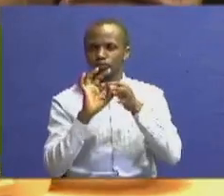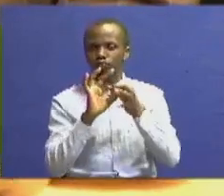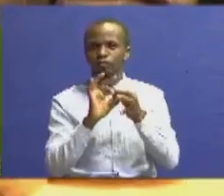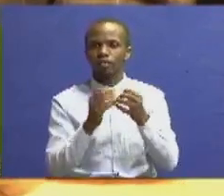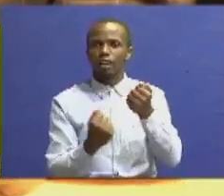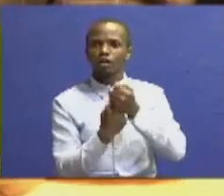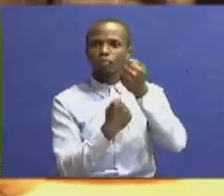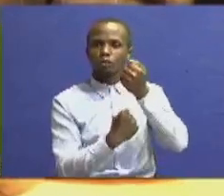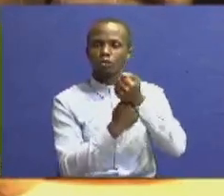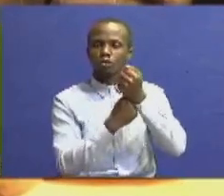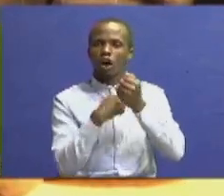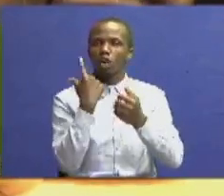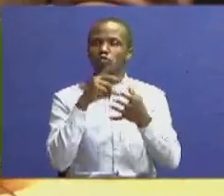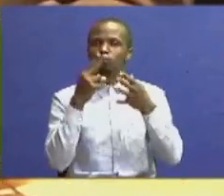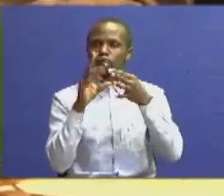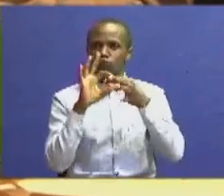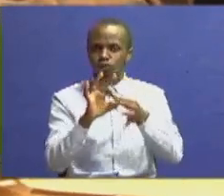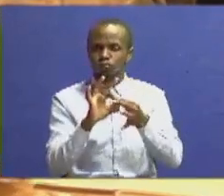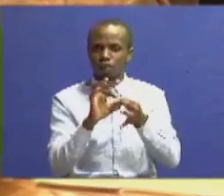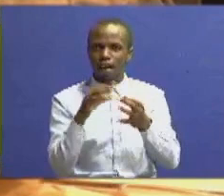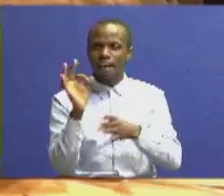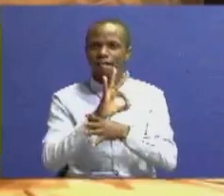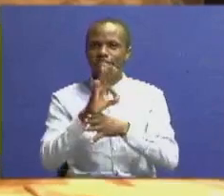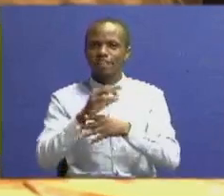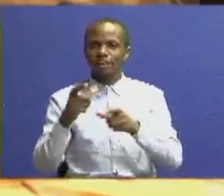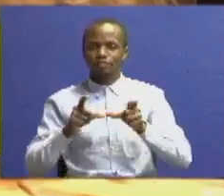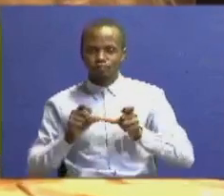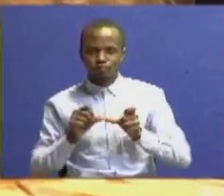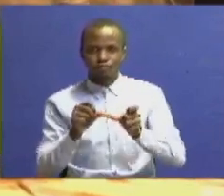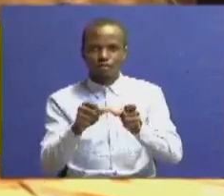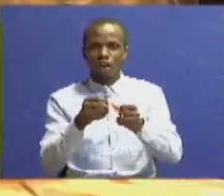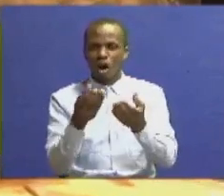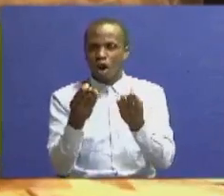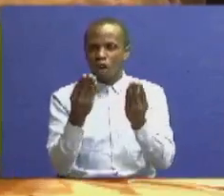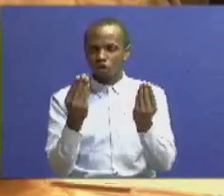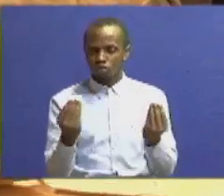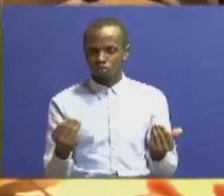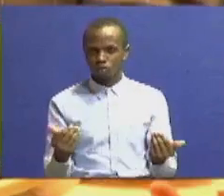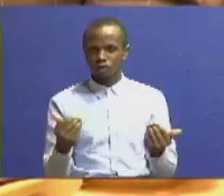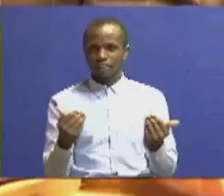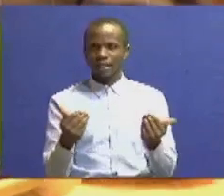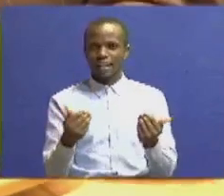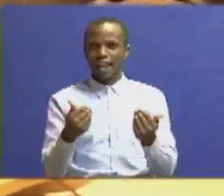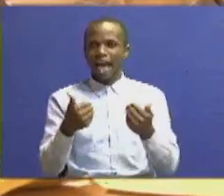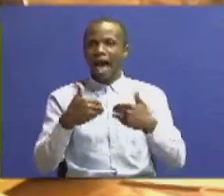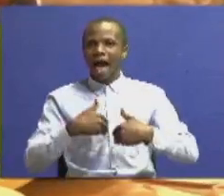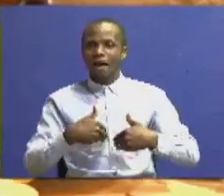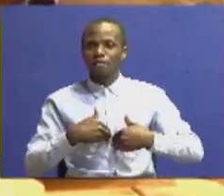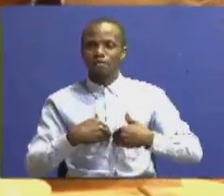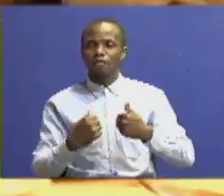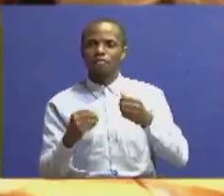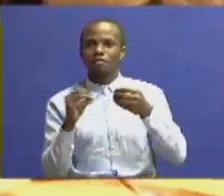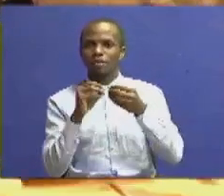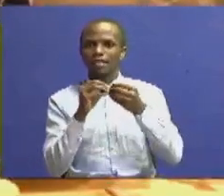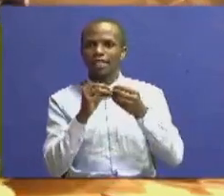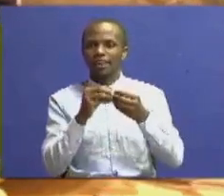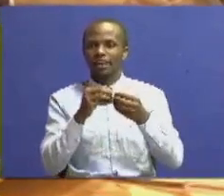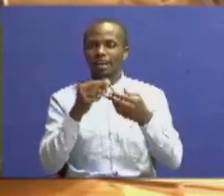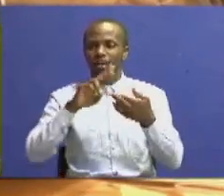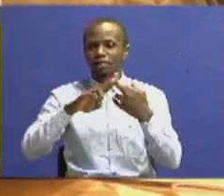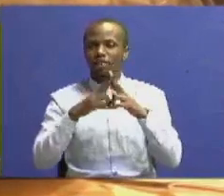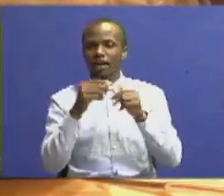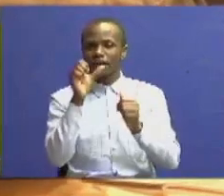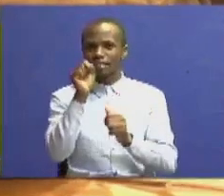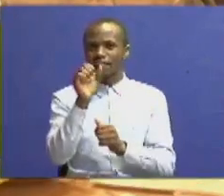who stepped in to make sure the event runs smoothly. Ababu held a meeting with the representatives from Safaricom,